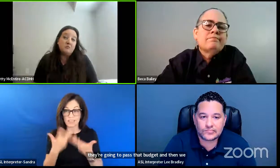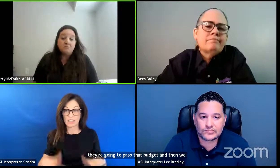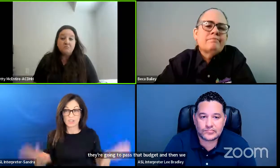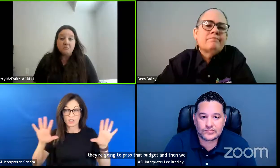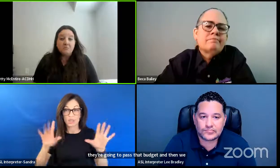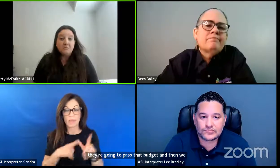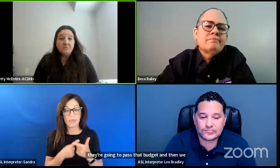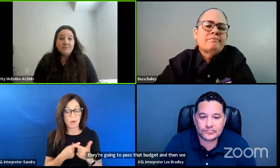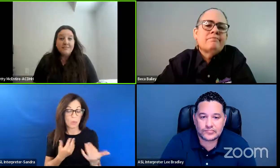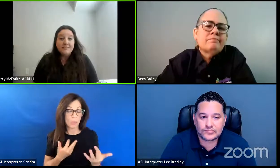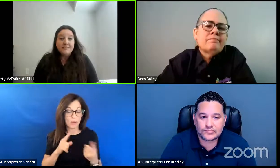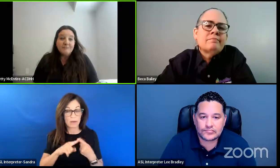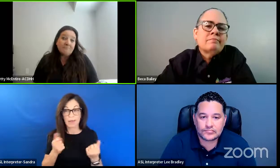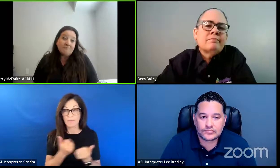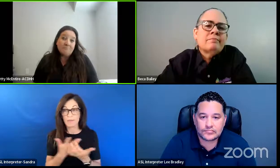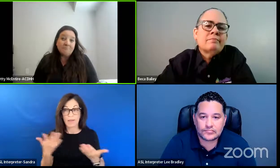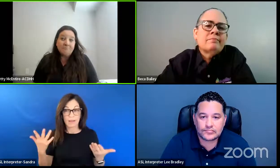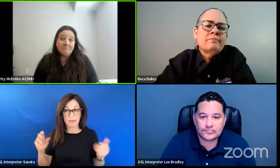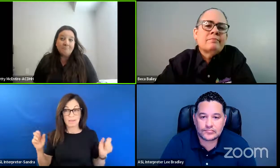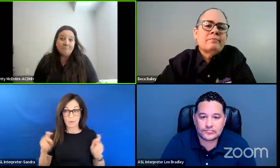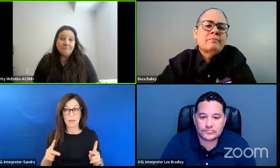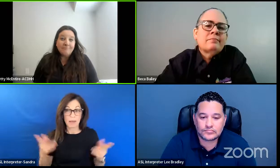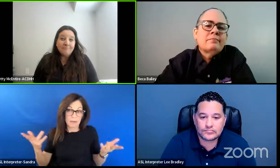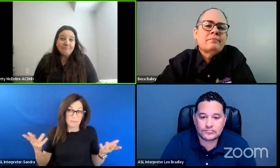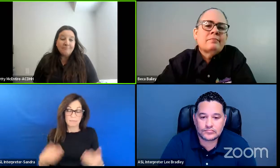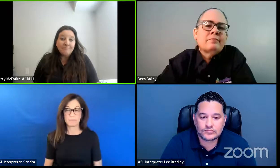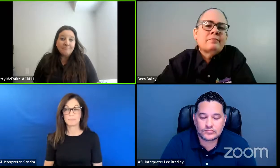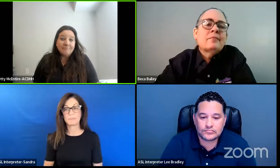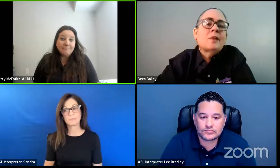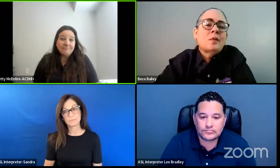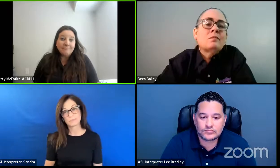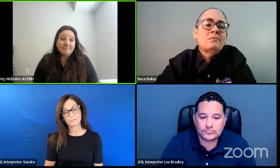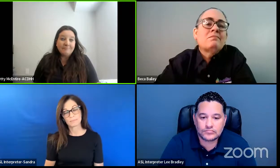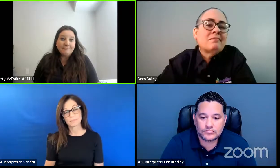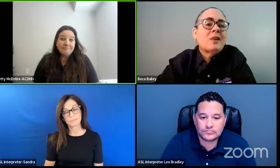Who knows? Oh.